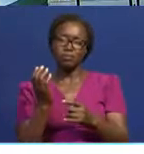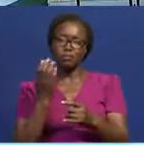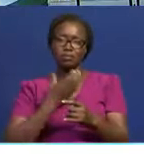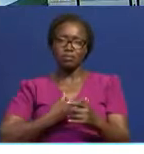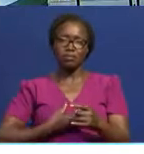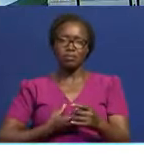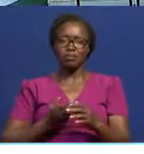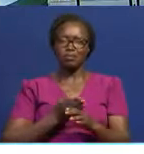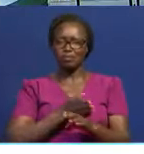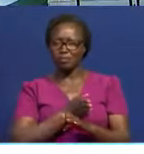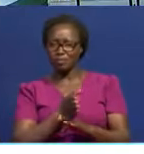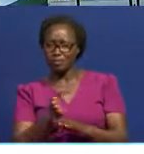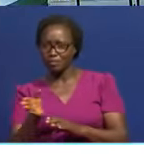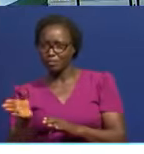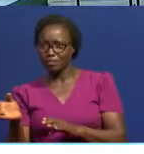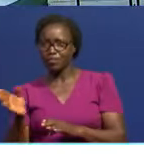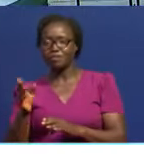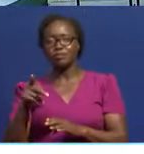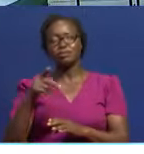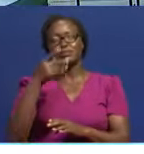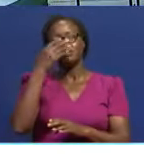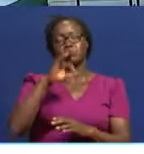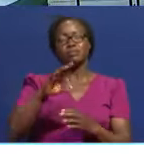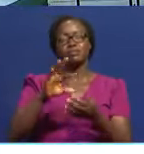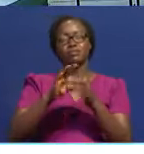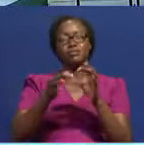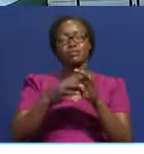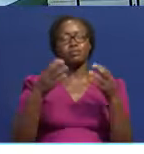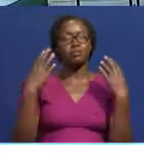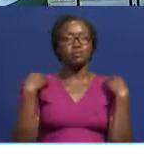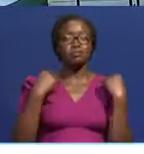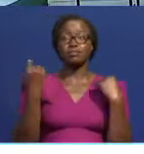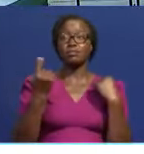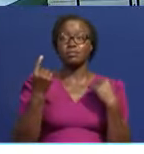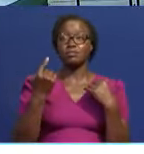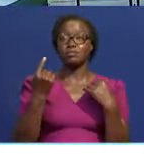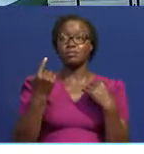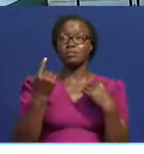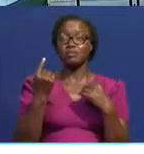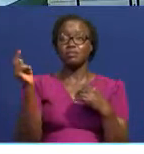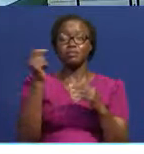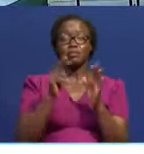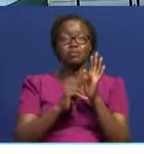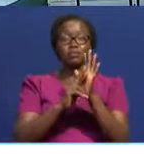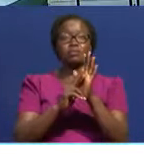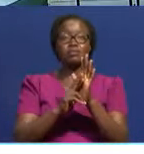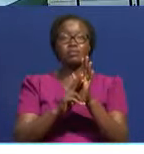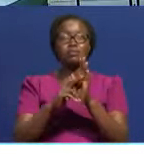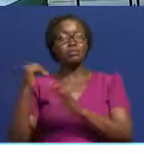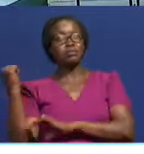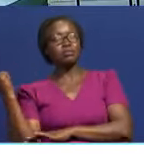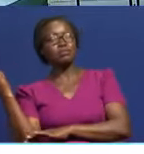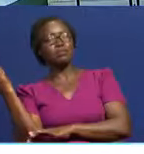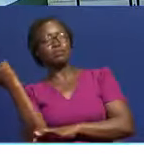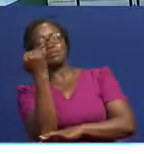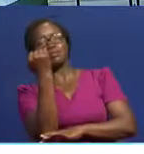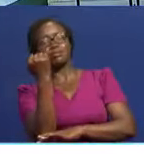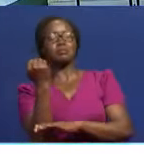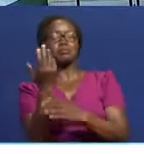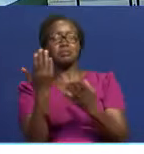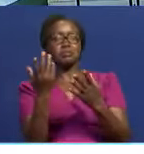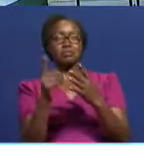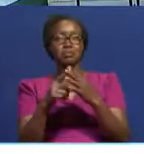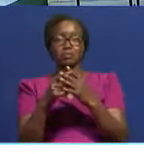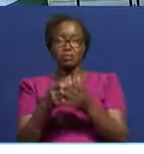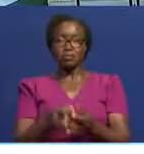has eluded him at the Paris Olympic Games. Yego will be the only sole Kenyan representative in javelin throw at the Games, which